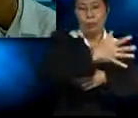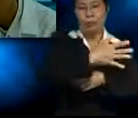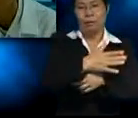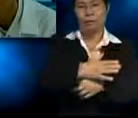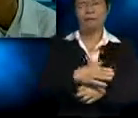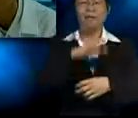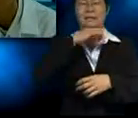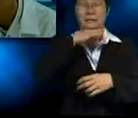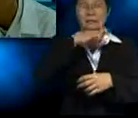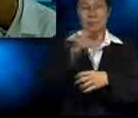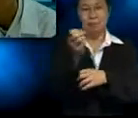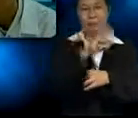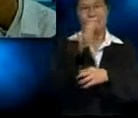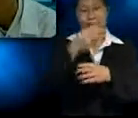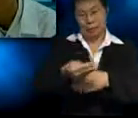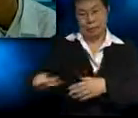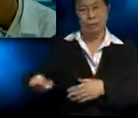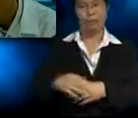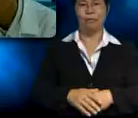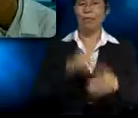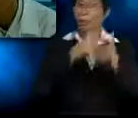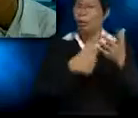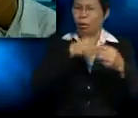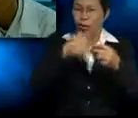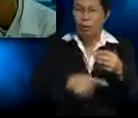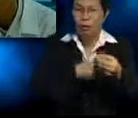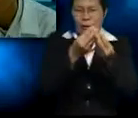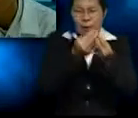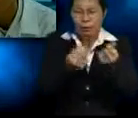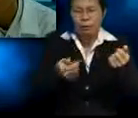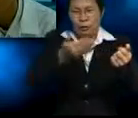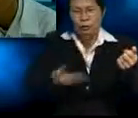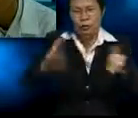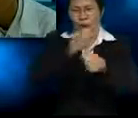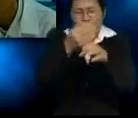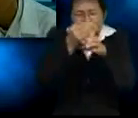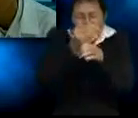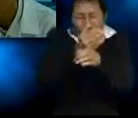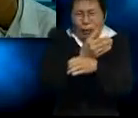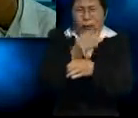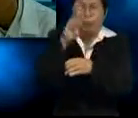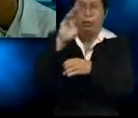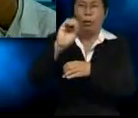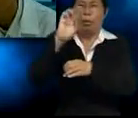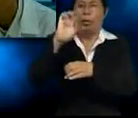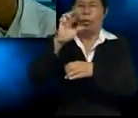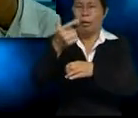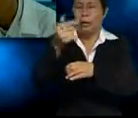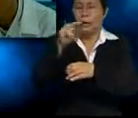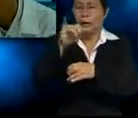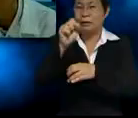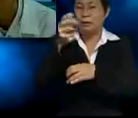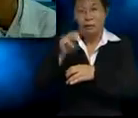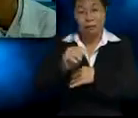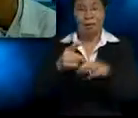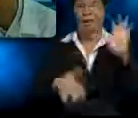suspended materials. But what about dissolved substances and microorganisms? Let's